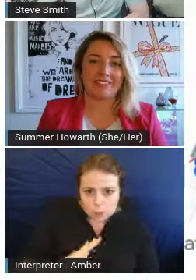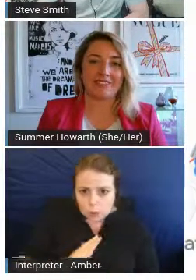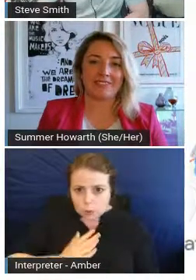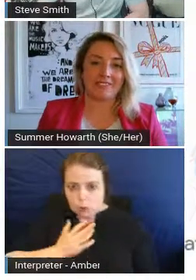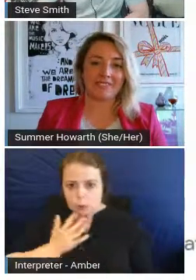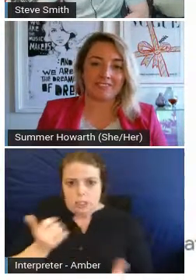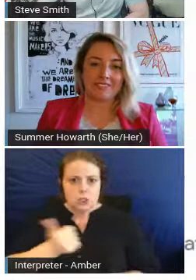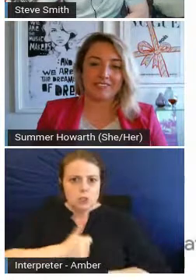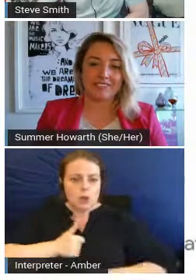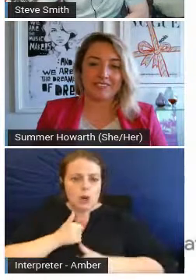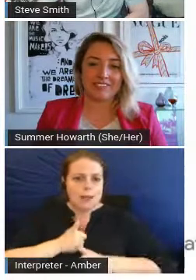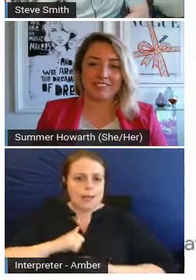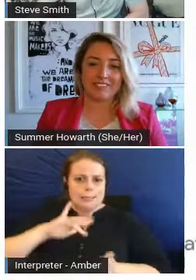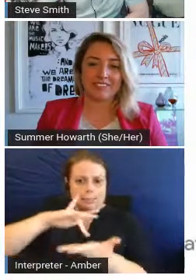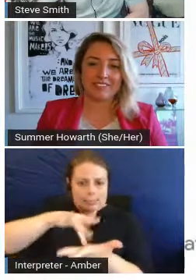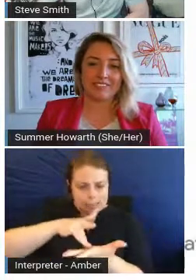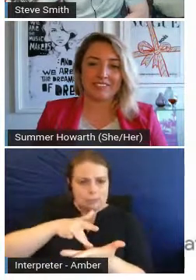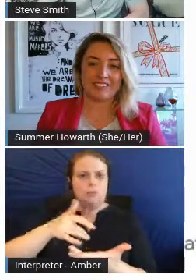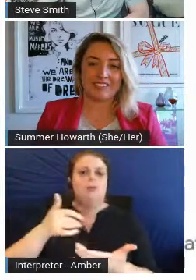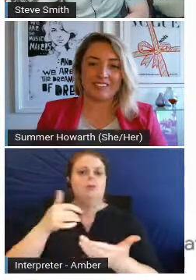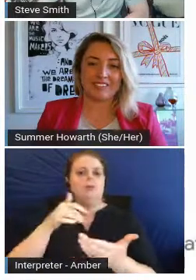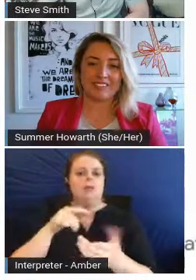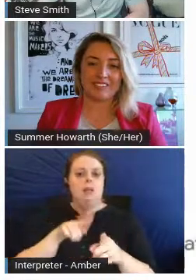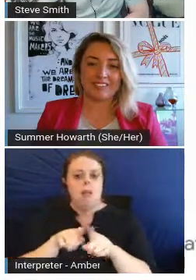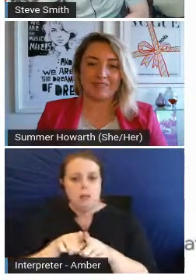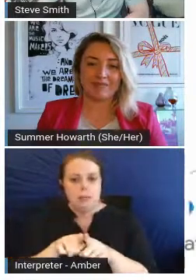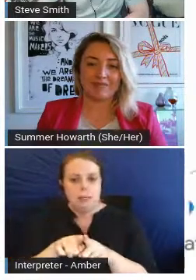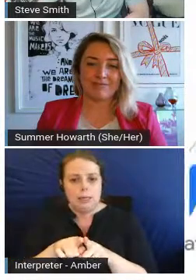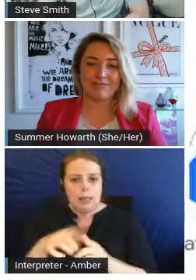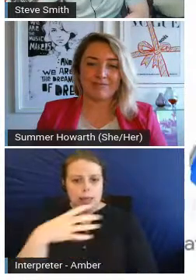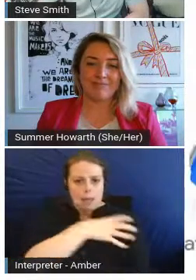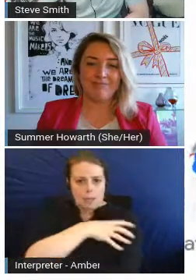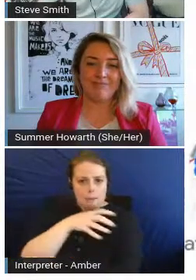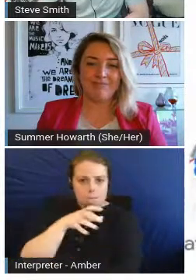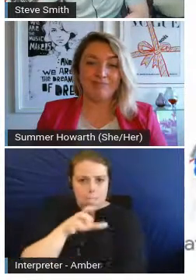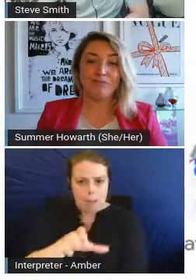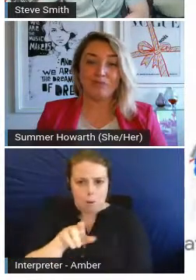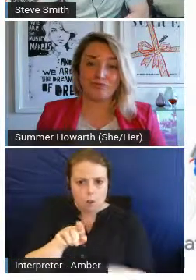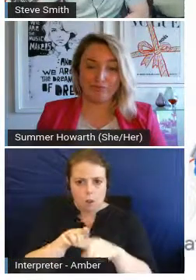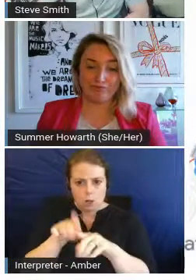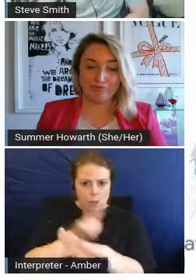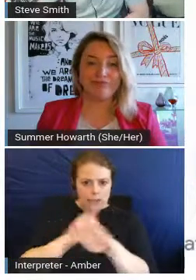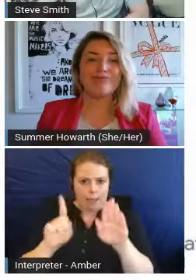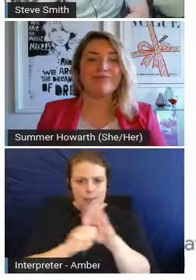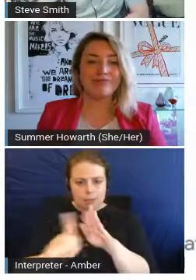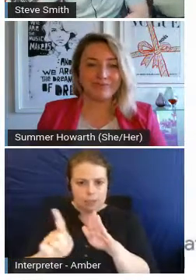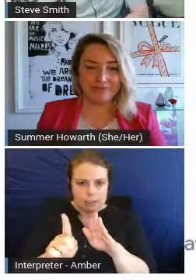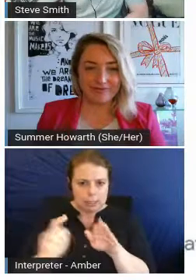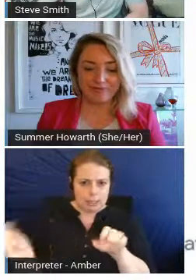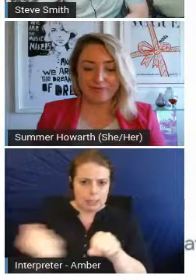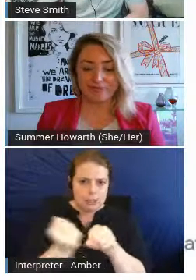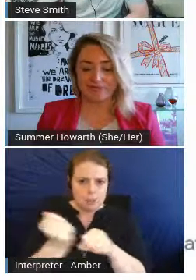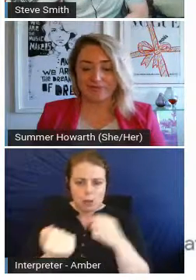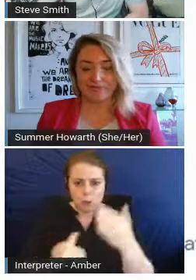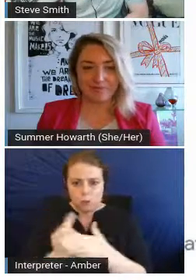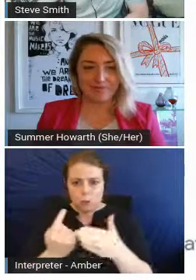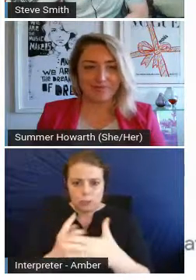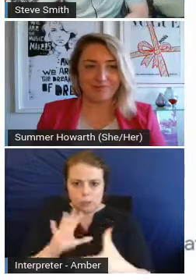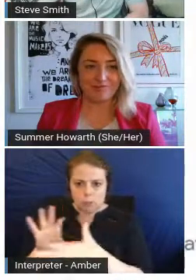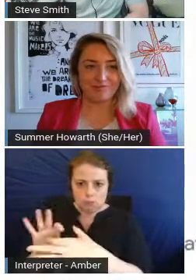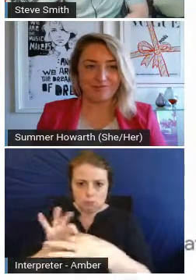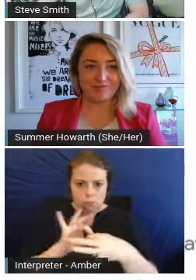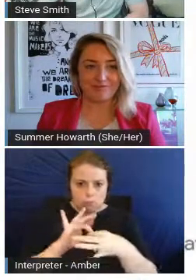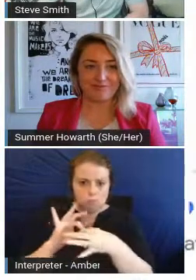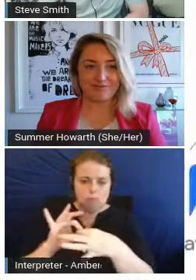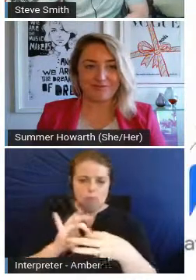learner agency and create opportunities to create a porous classroom. So connecting out to the world through inquiry. So really